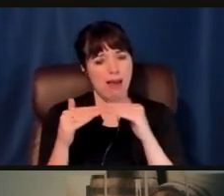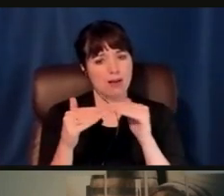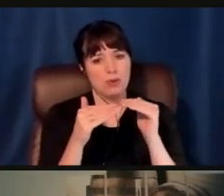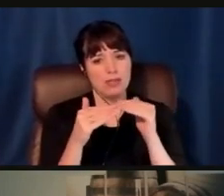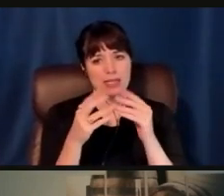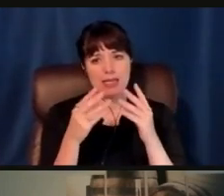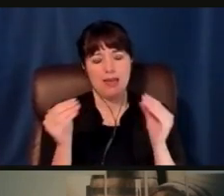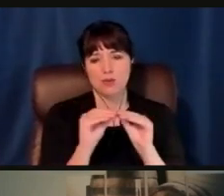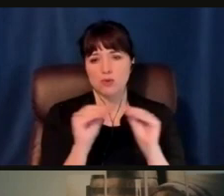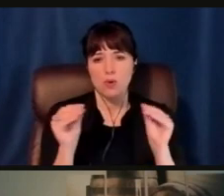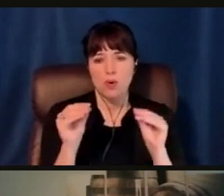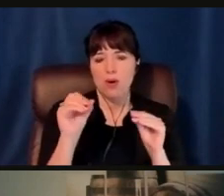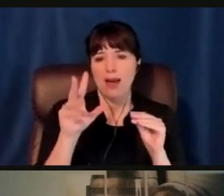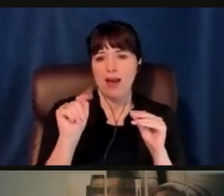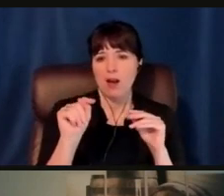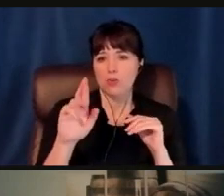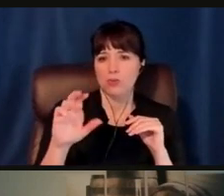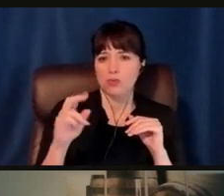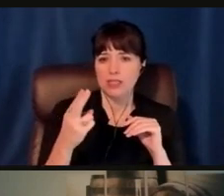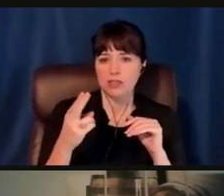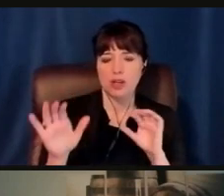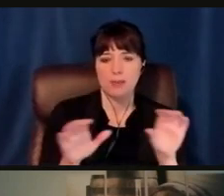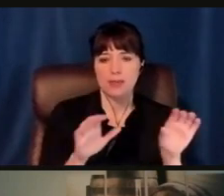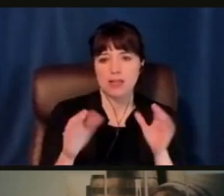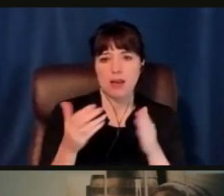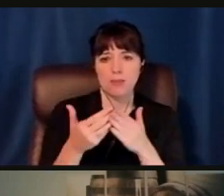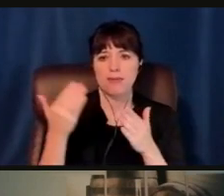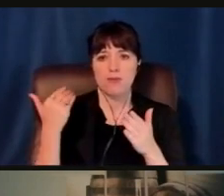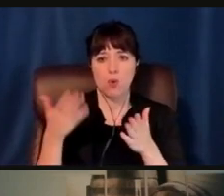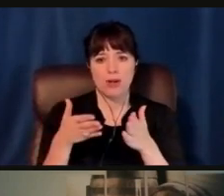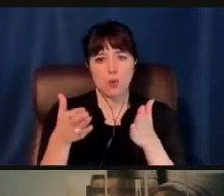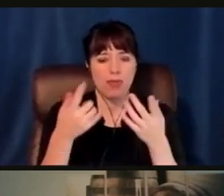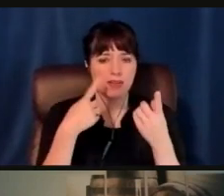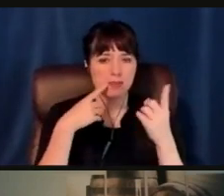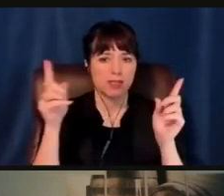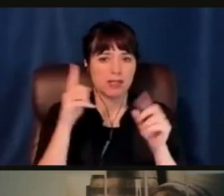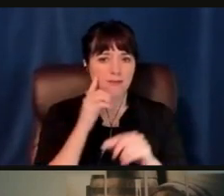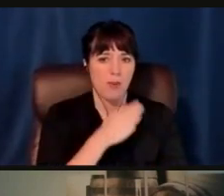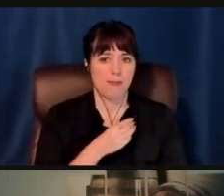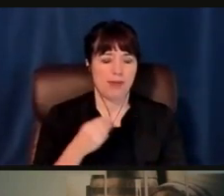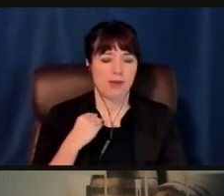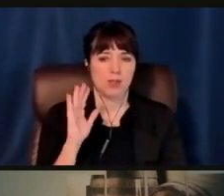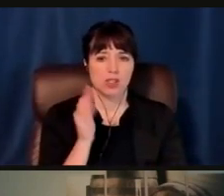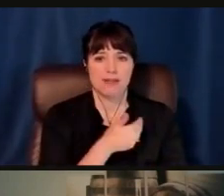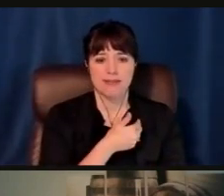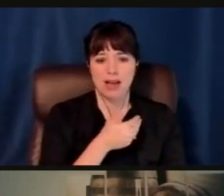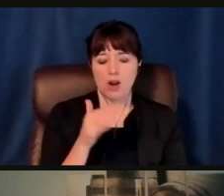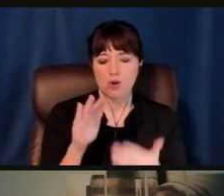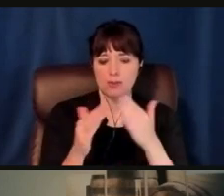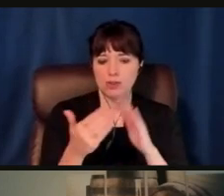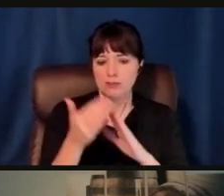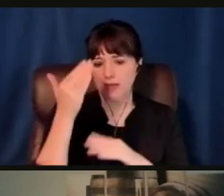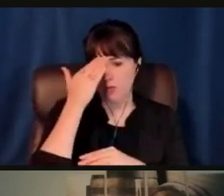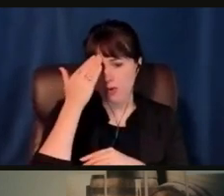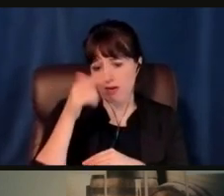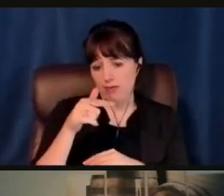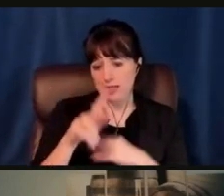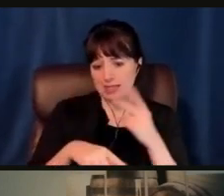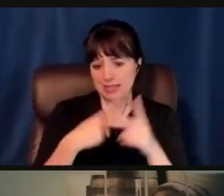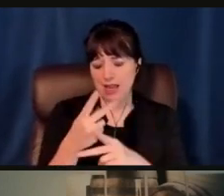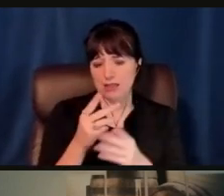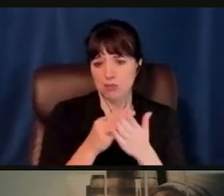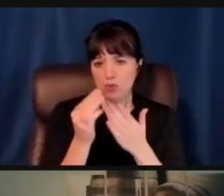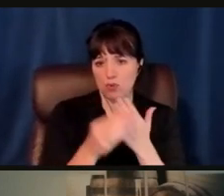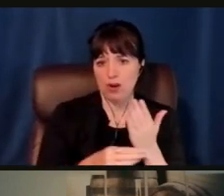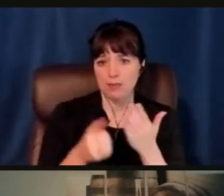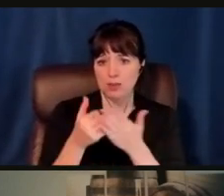no outreach has been done before in a way that's been effective for members of our community to be aware of these kinds of programs that are available to